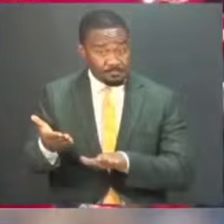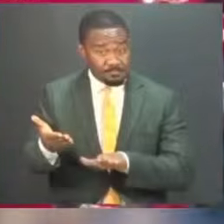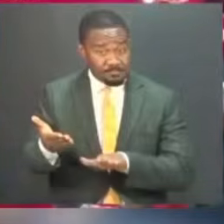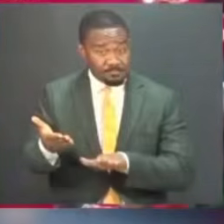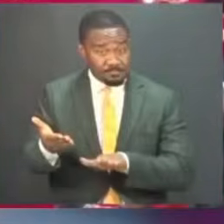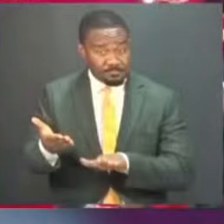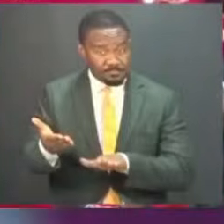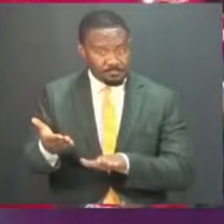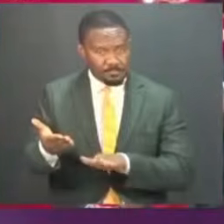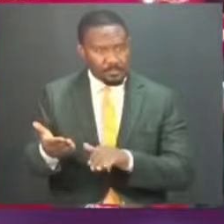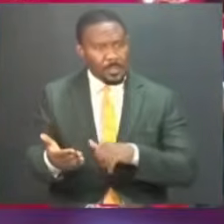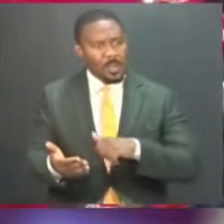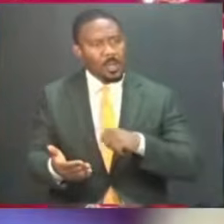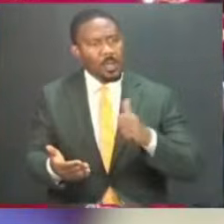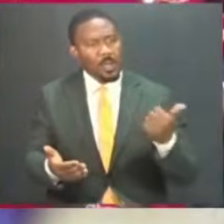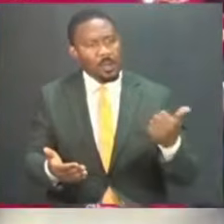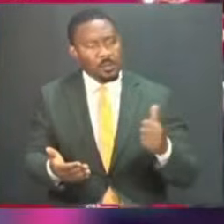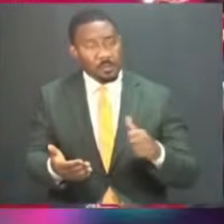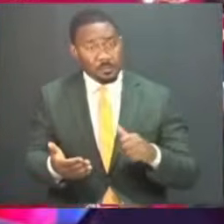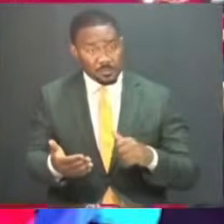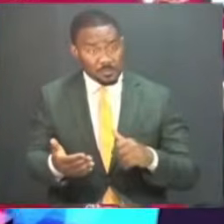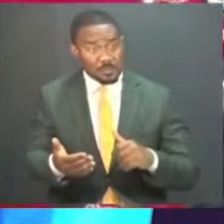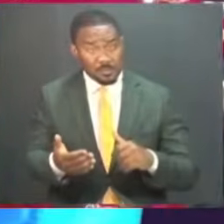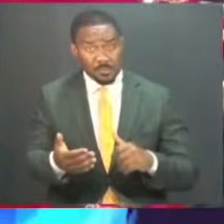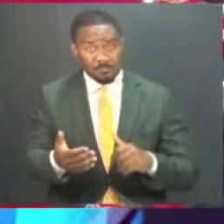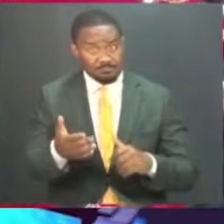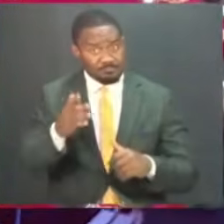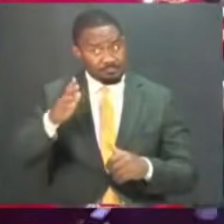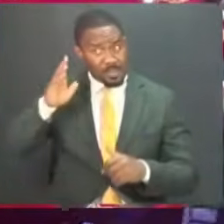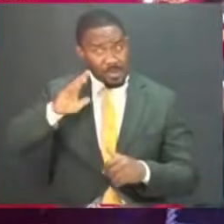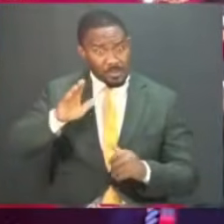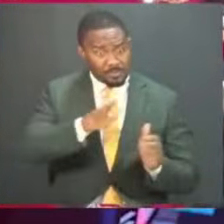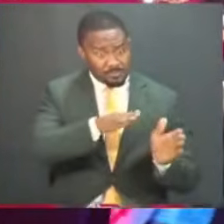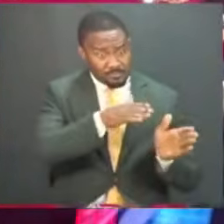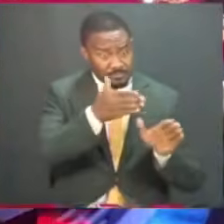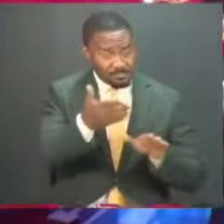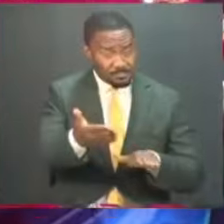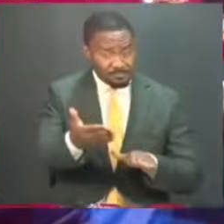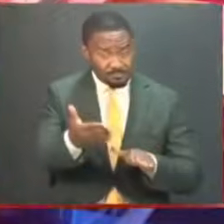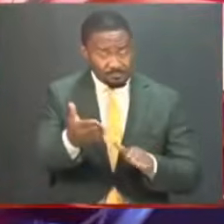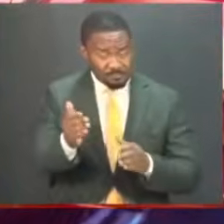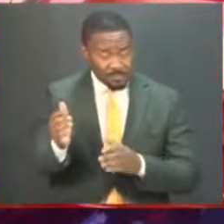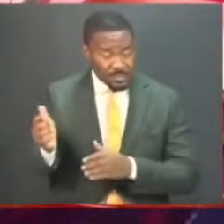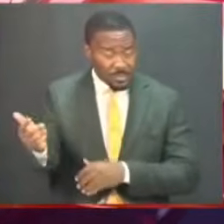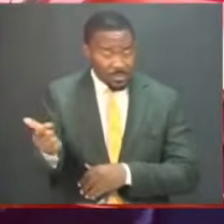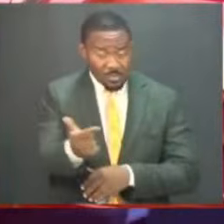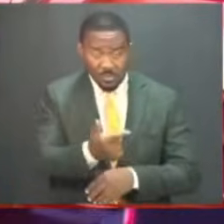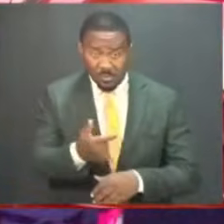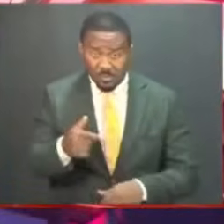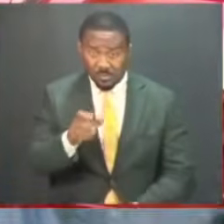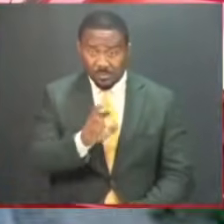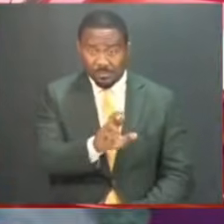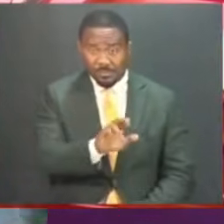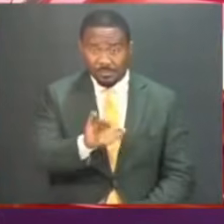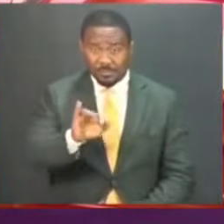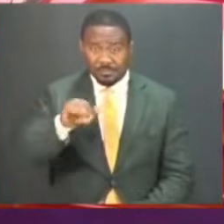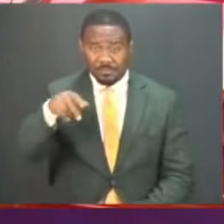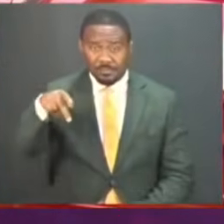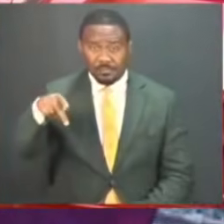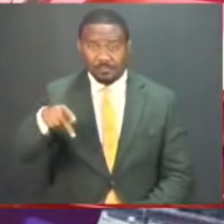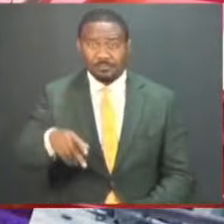and those of all the faithful departed, rest in perfect peace.